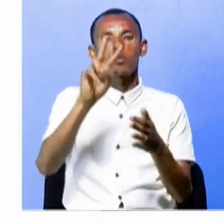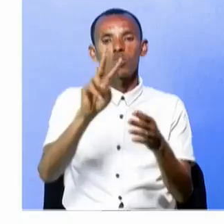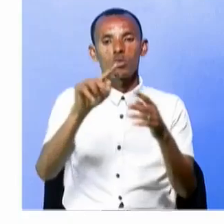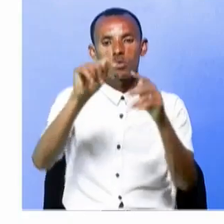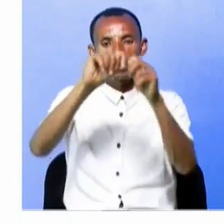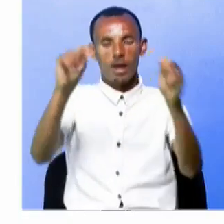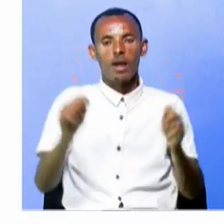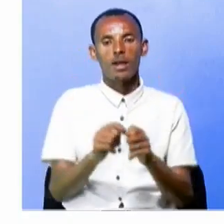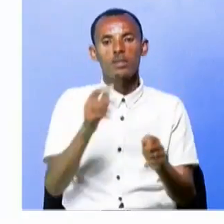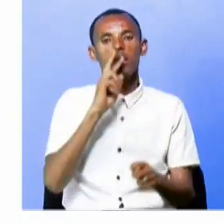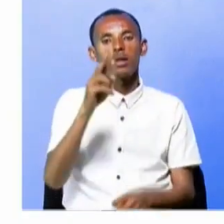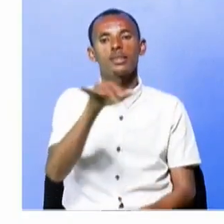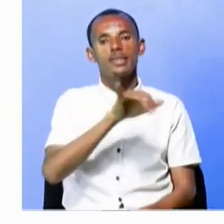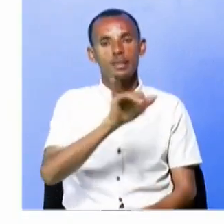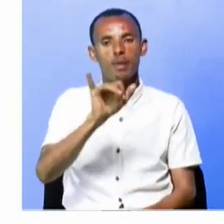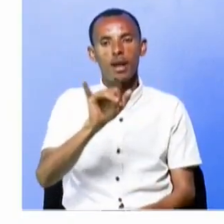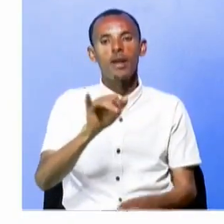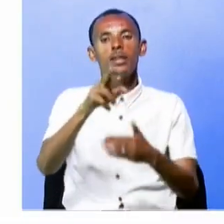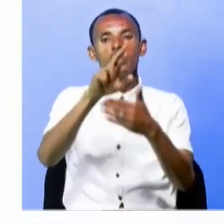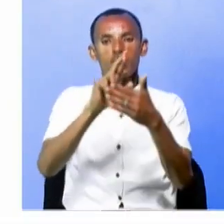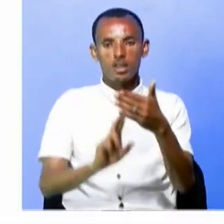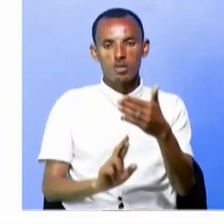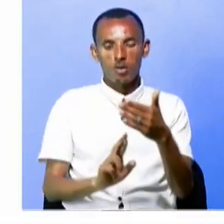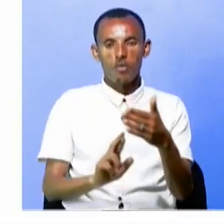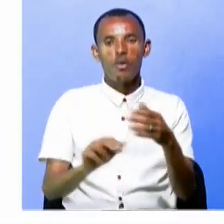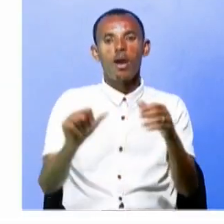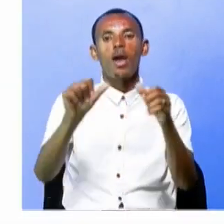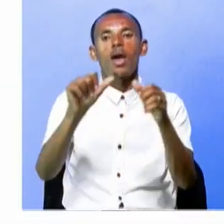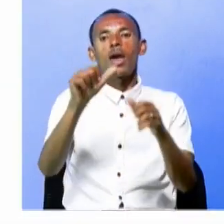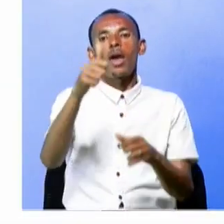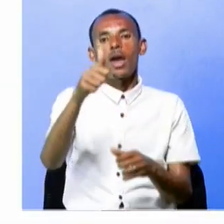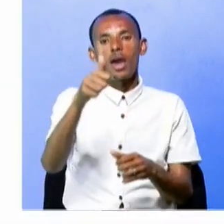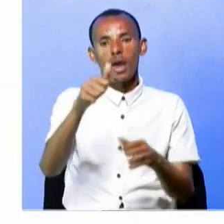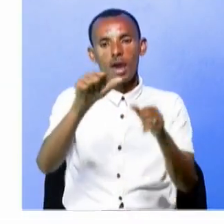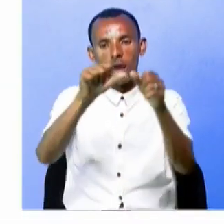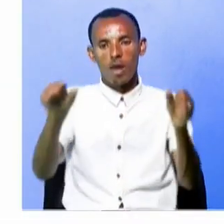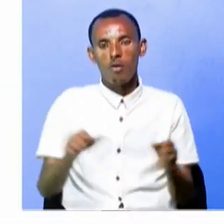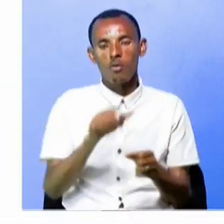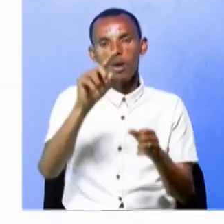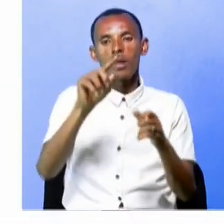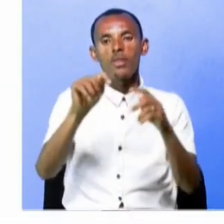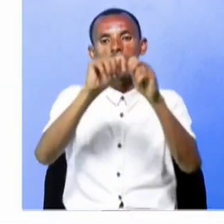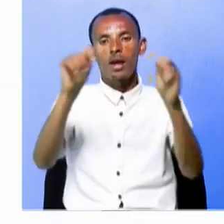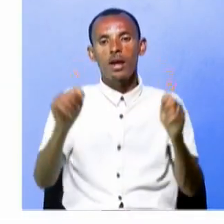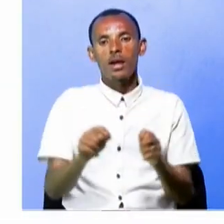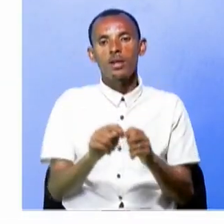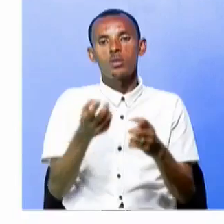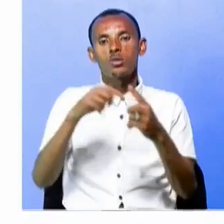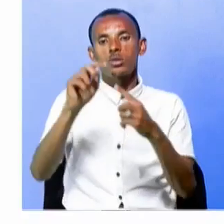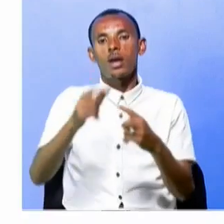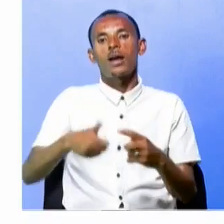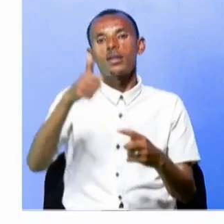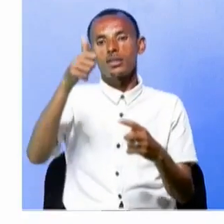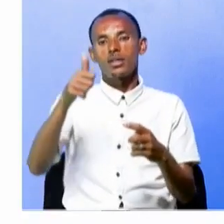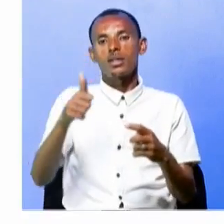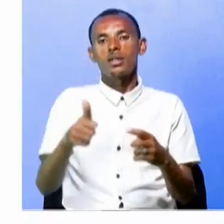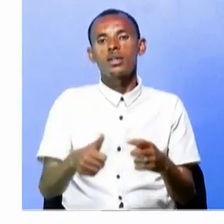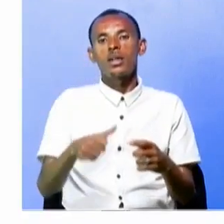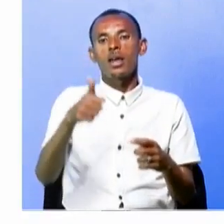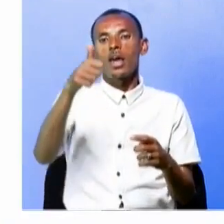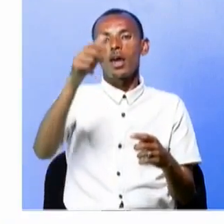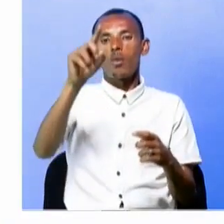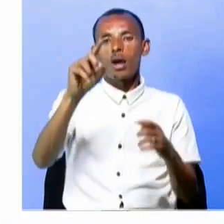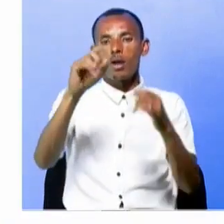are similar, the ratio of the area of one triangle to the other is P1